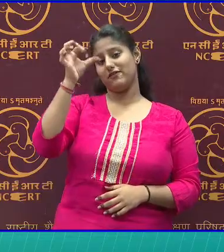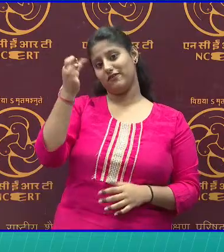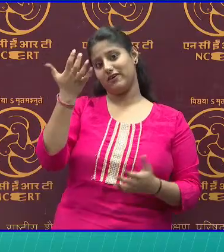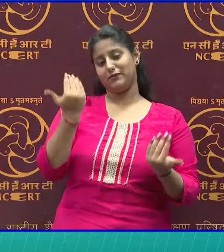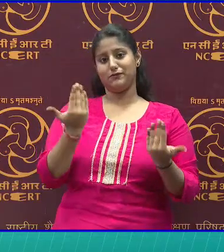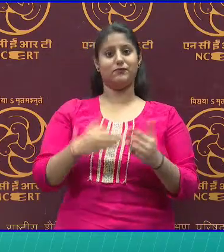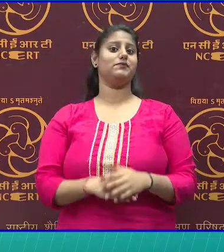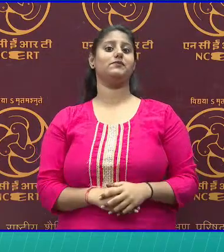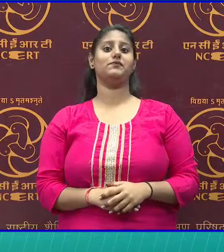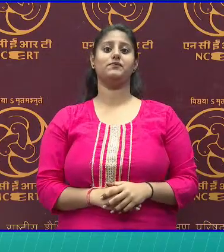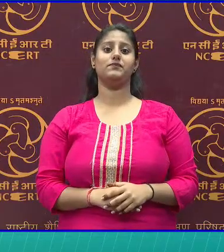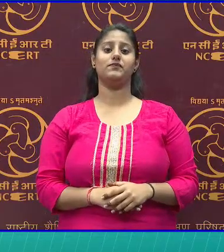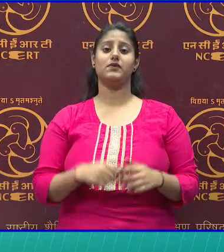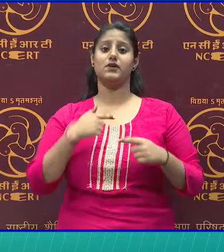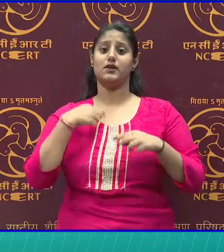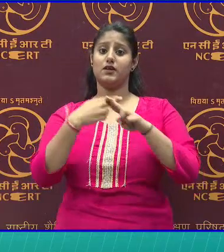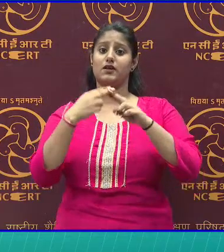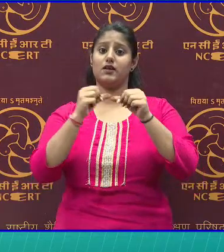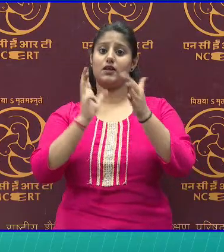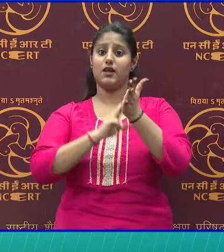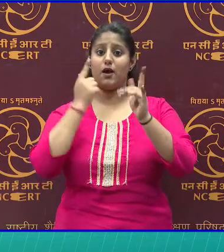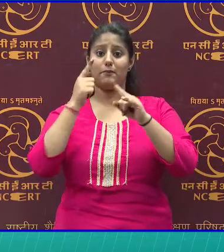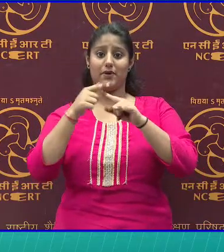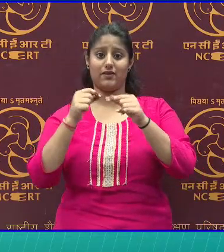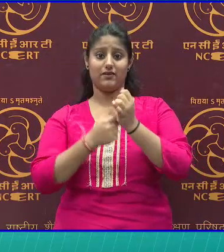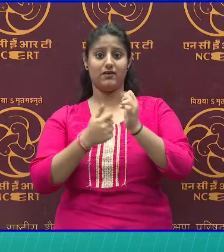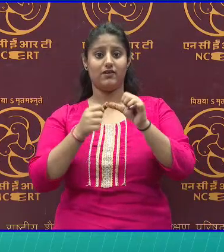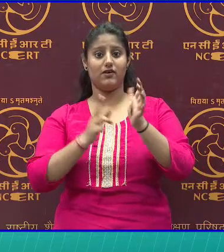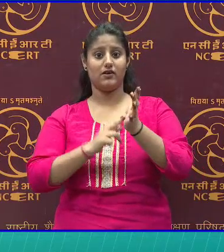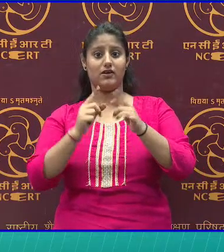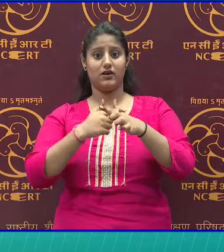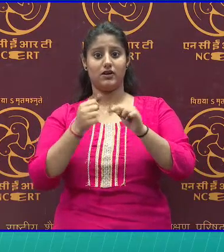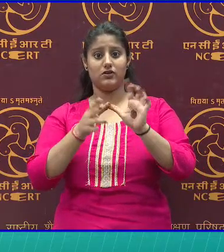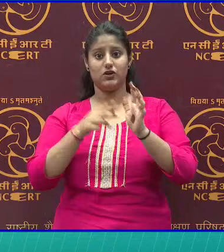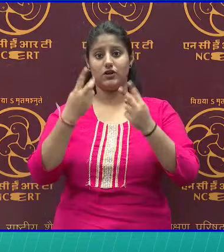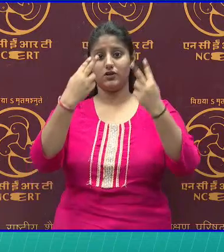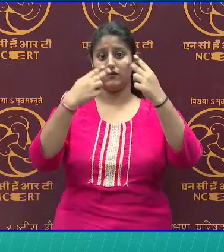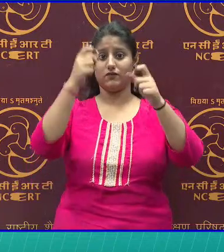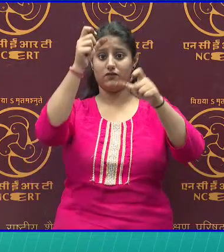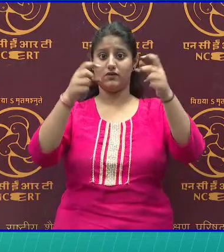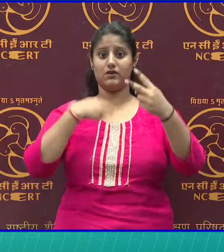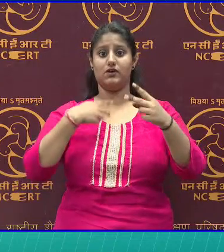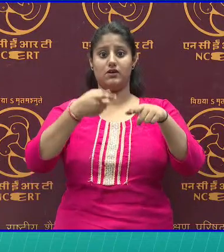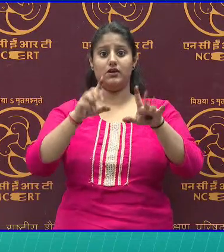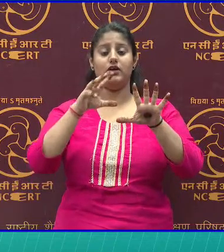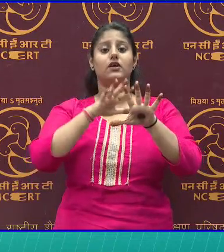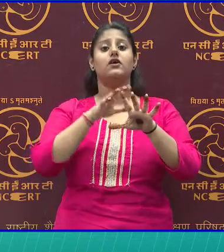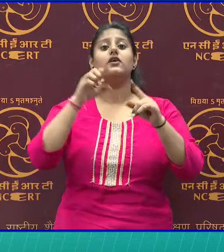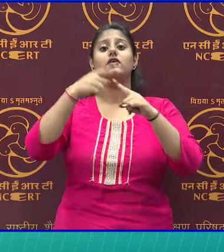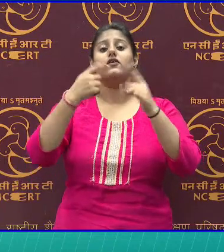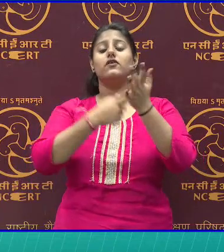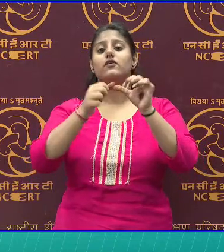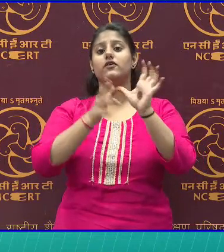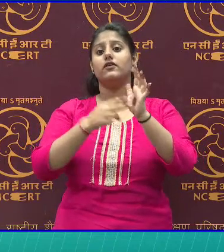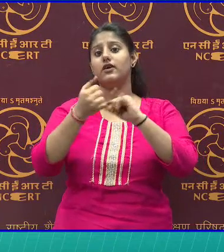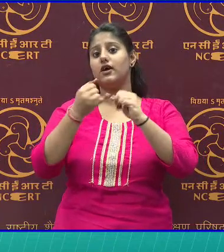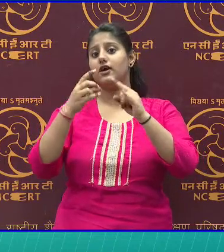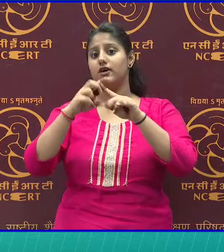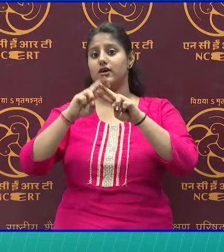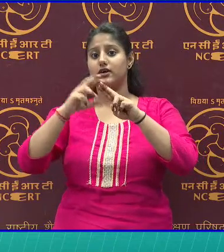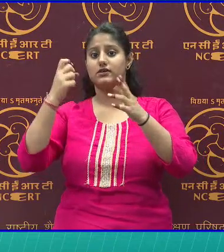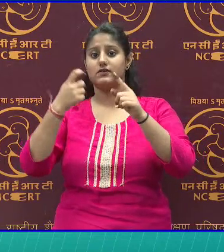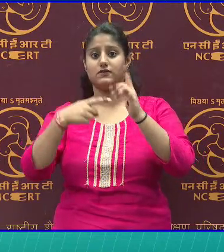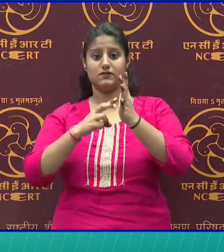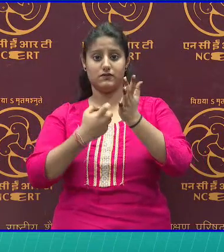8800-440-559. My name is AMIT RANJAN, and viewers, we are doing this series called Transformational Teaching regarding the